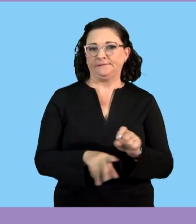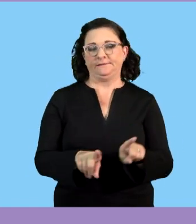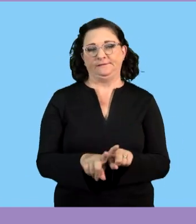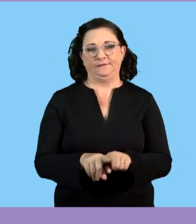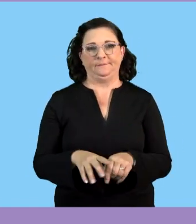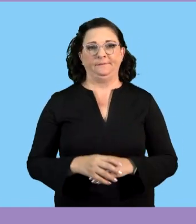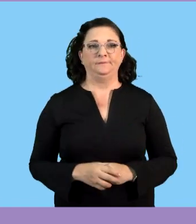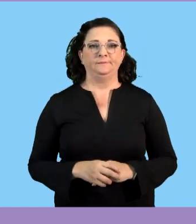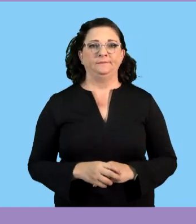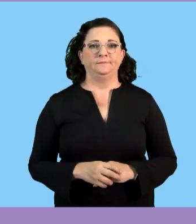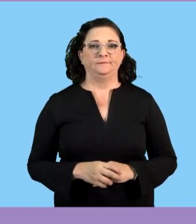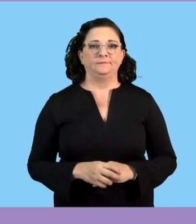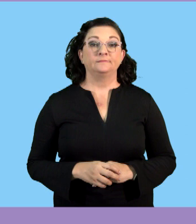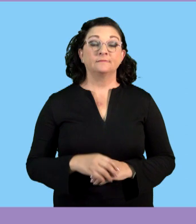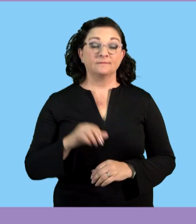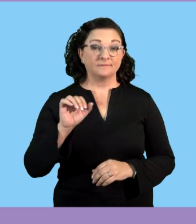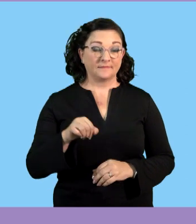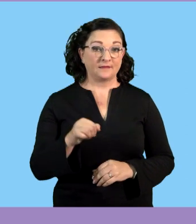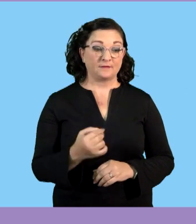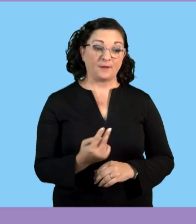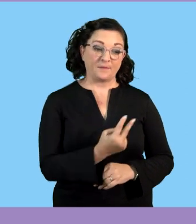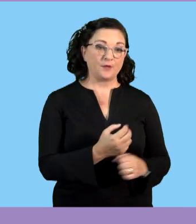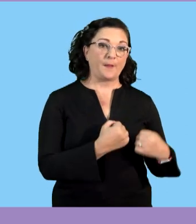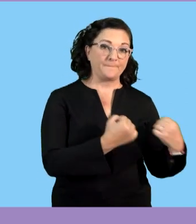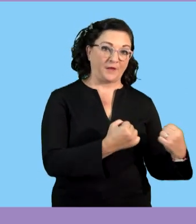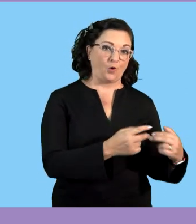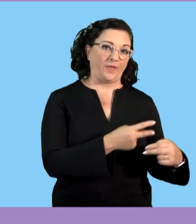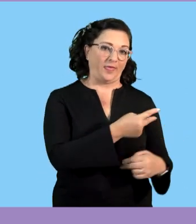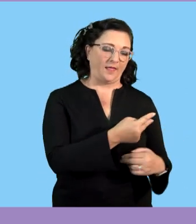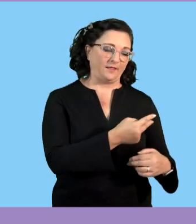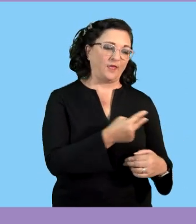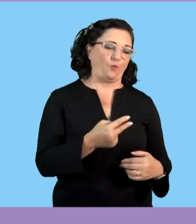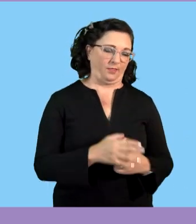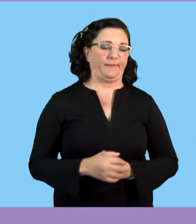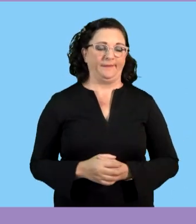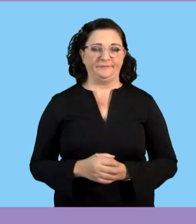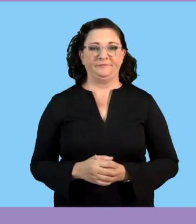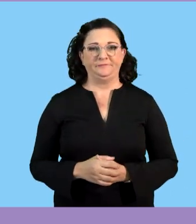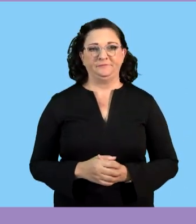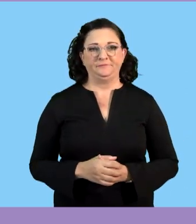same. Yes, the bases are the same and the powers are equal to each other.